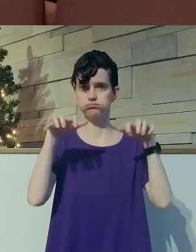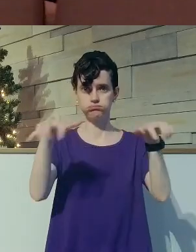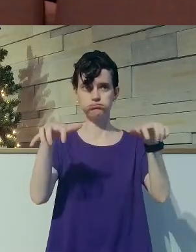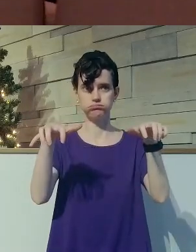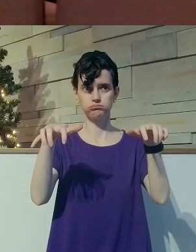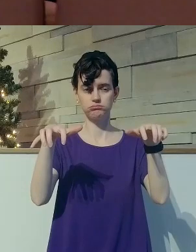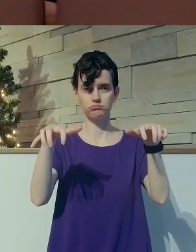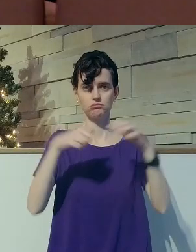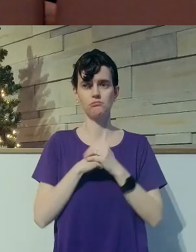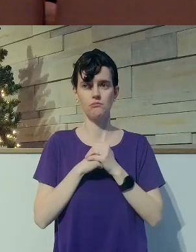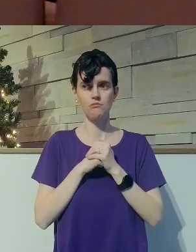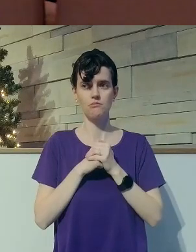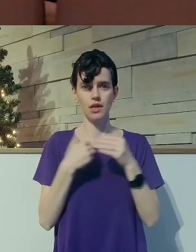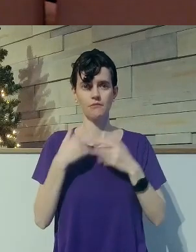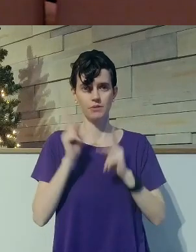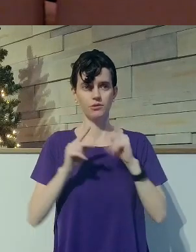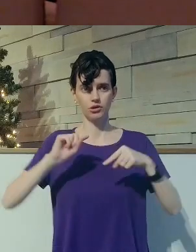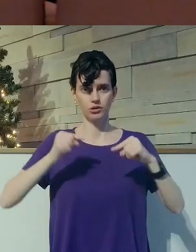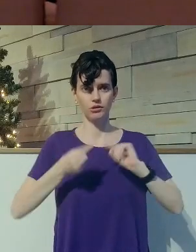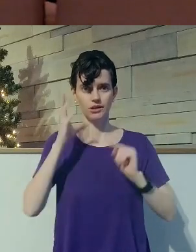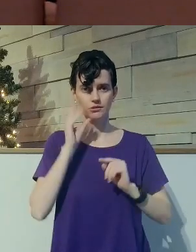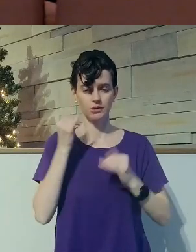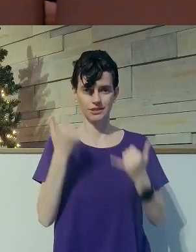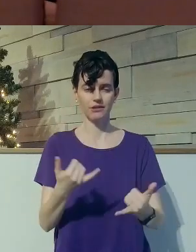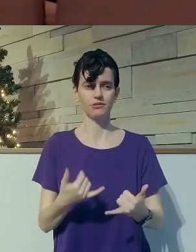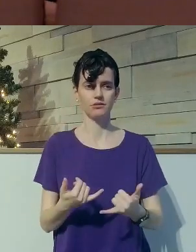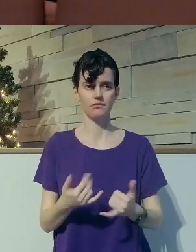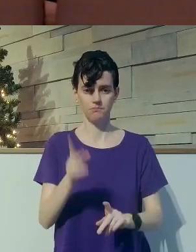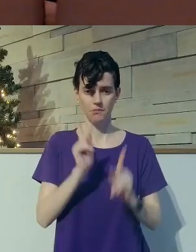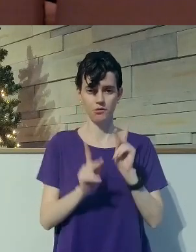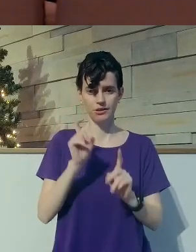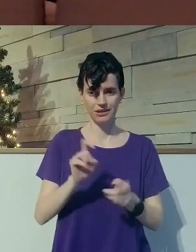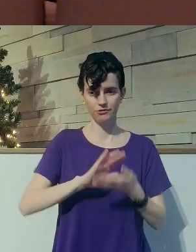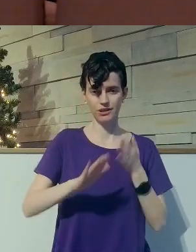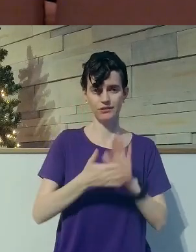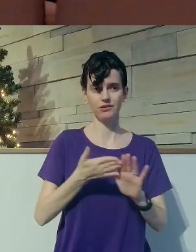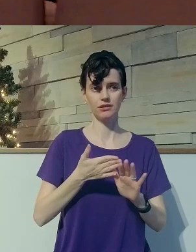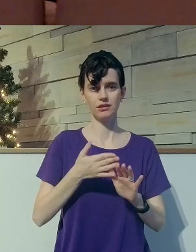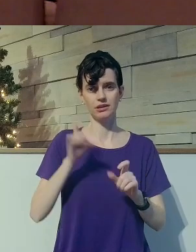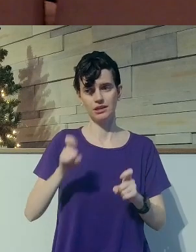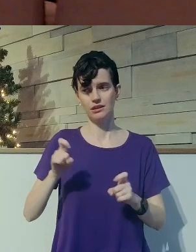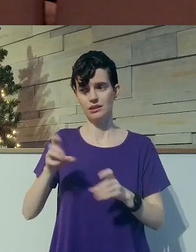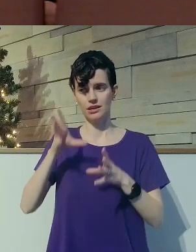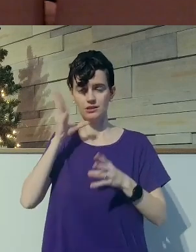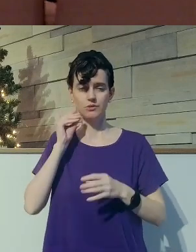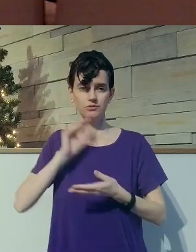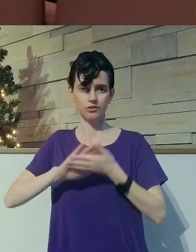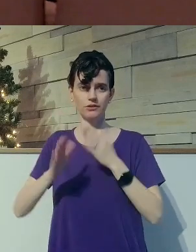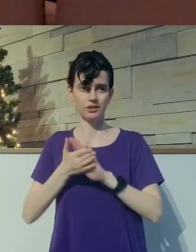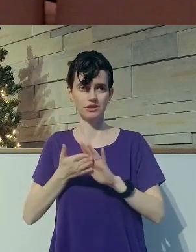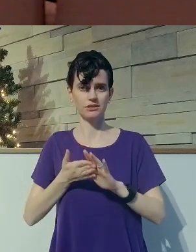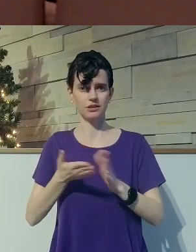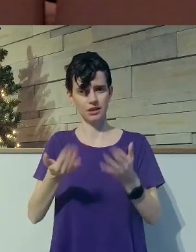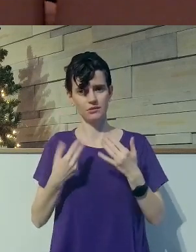size, there are people who are hurting. People who need to forgive, who need to be forgiven.